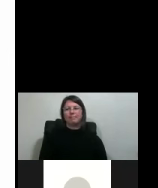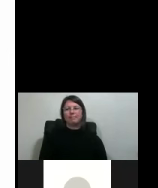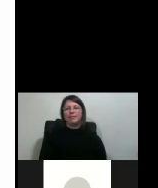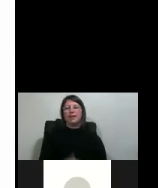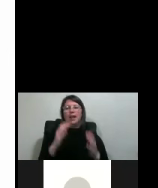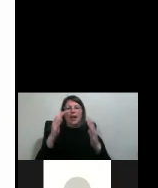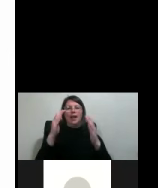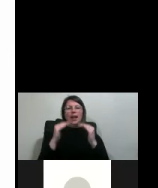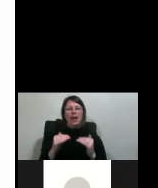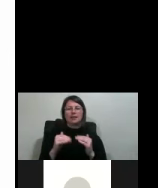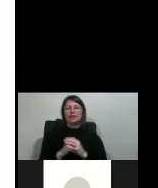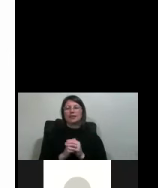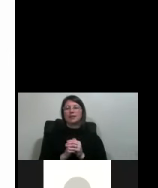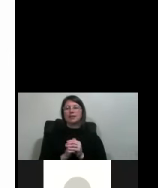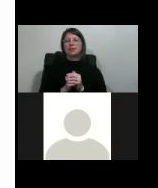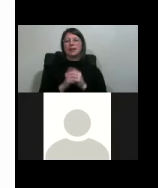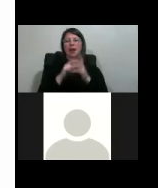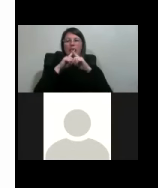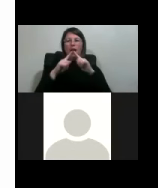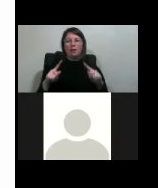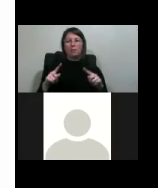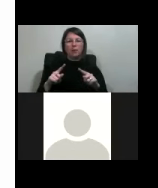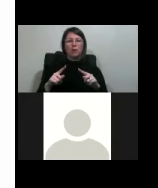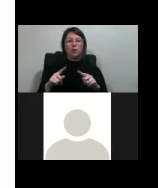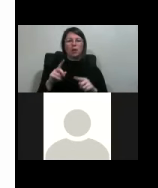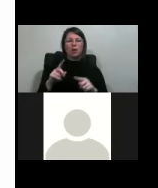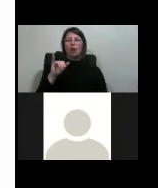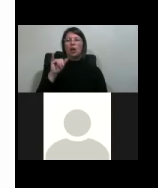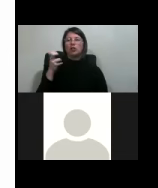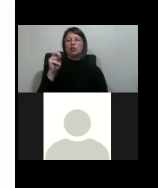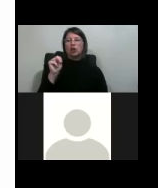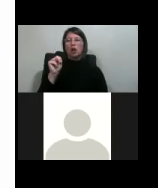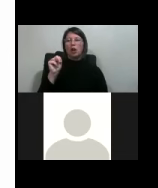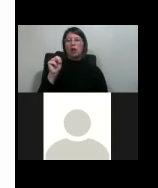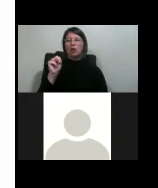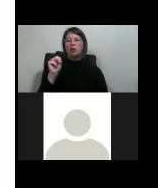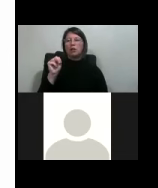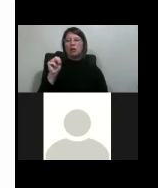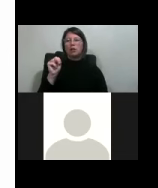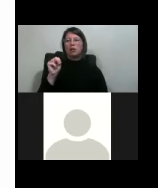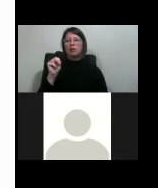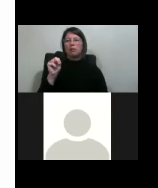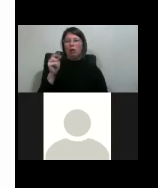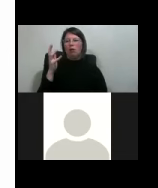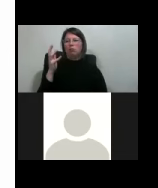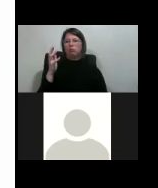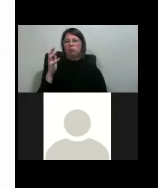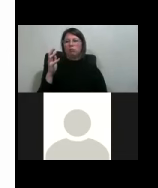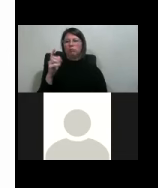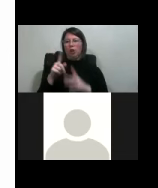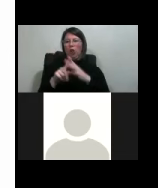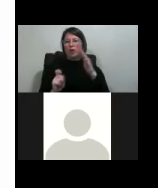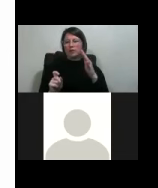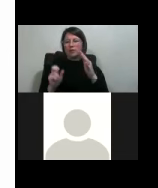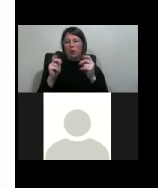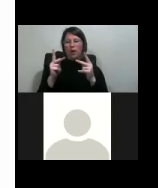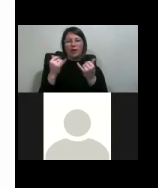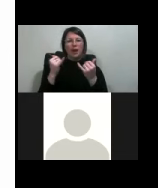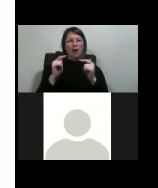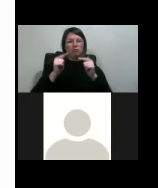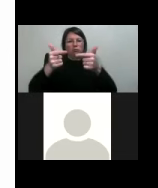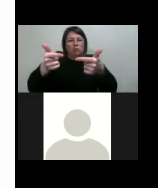Next, I am going to ask to unmute John. I lost him there. Next, I'm